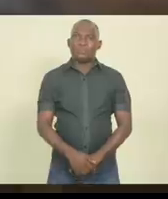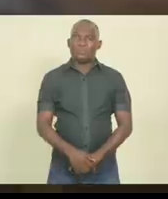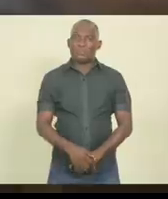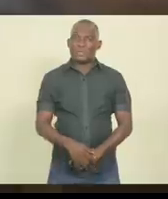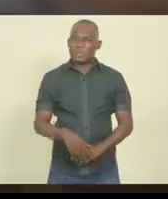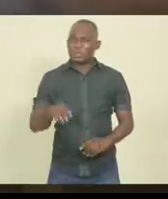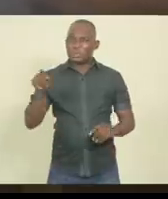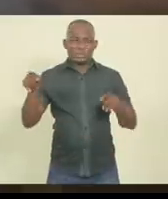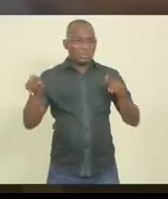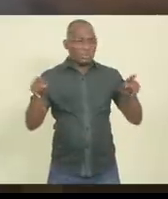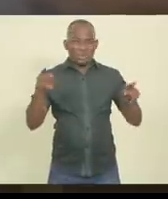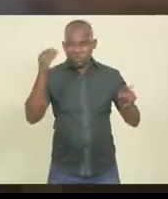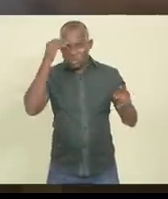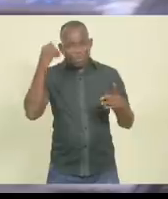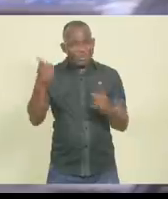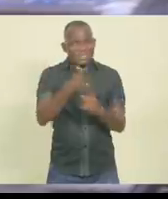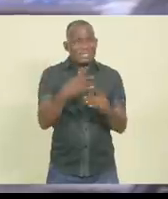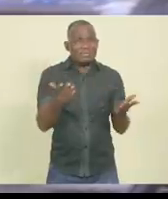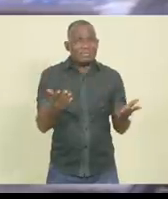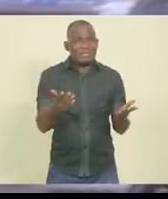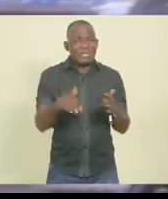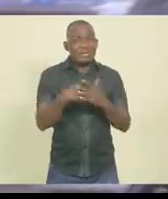And you know each other?